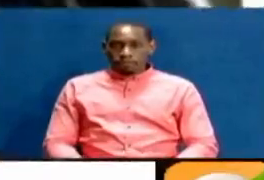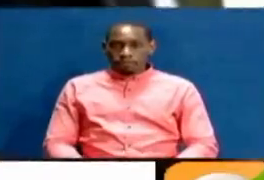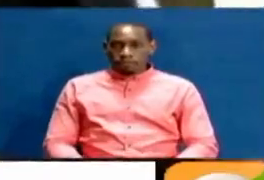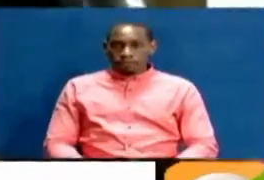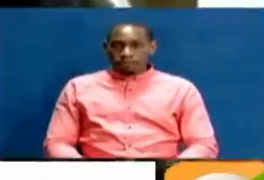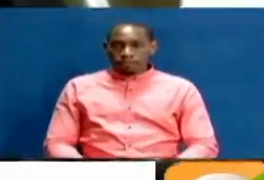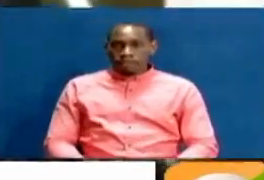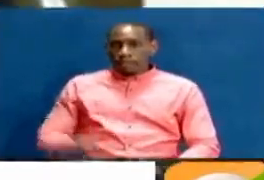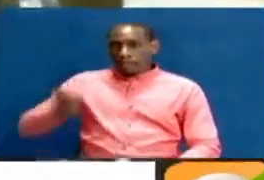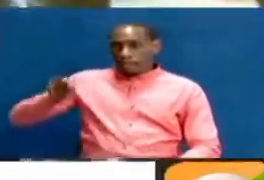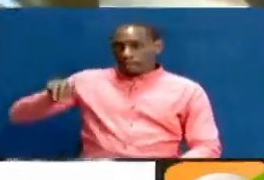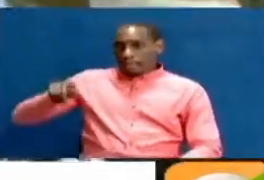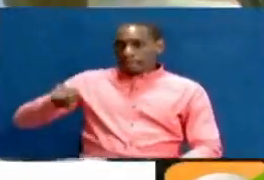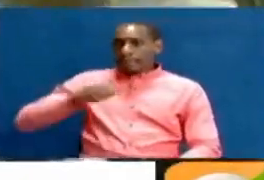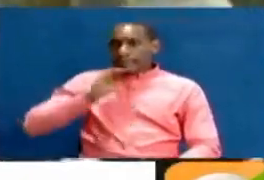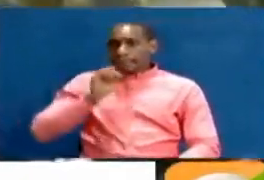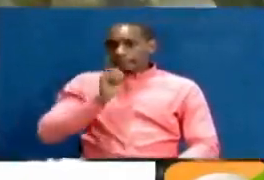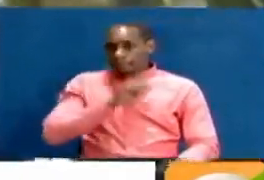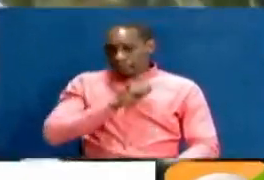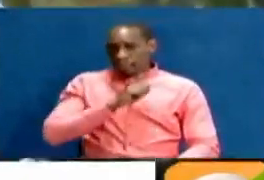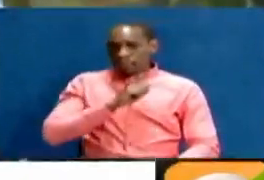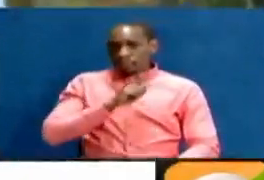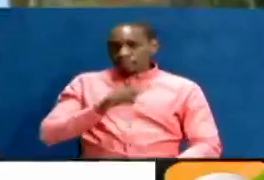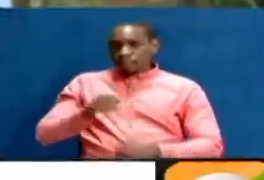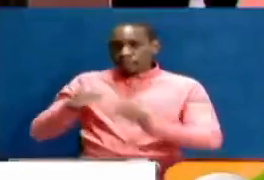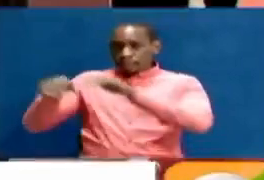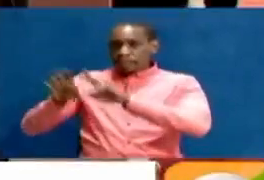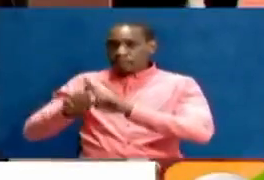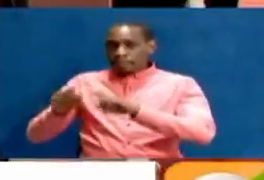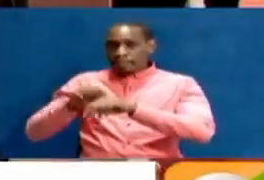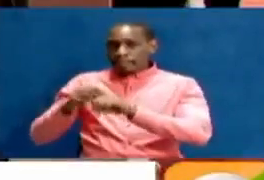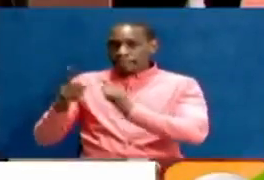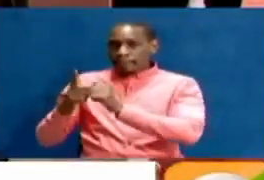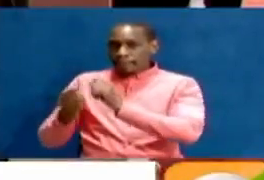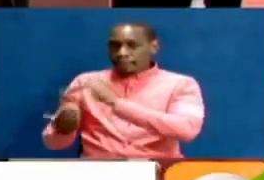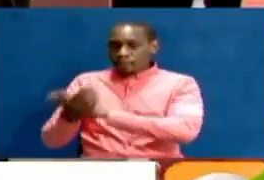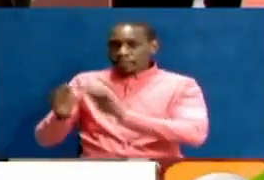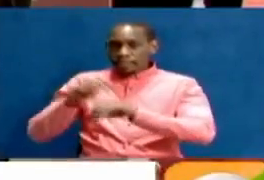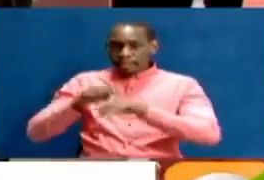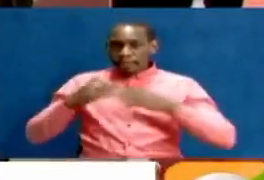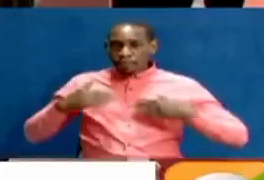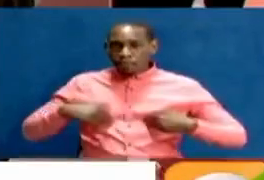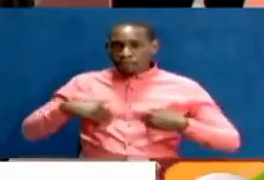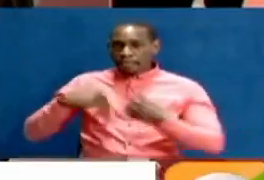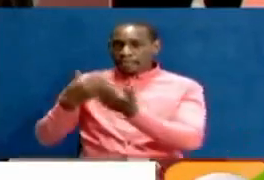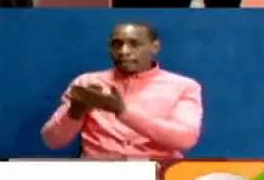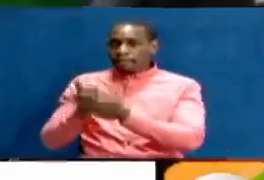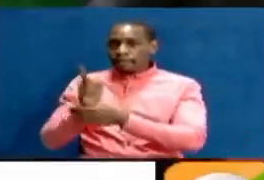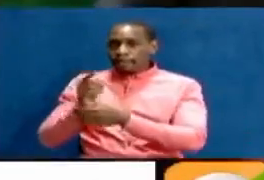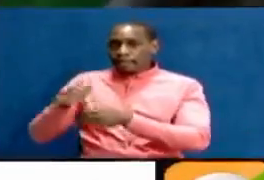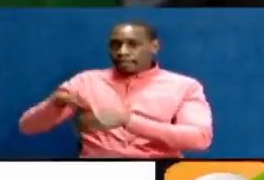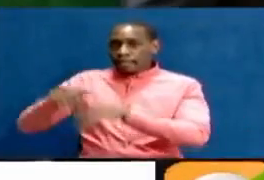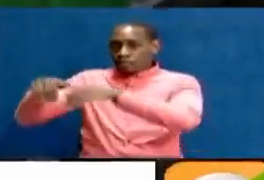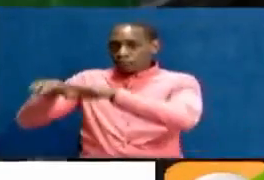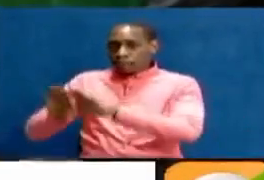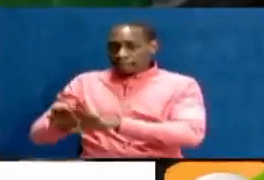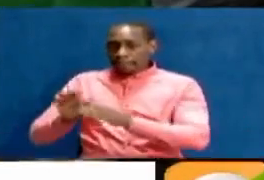The late legislator's final journey began at around 11 a.m. as his body arrived to its final resting place.